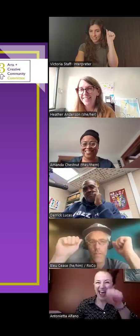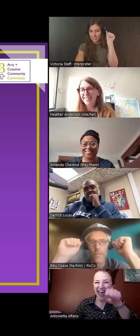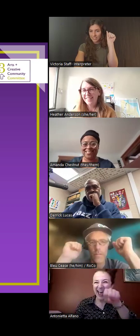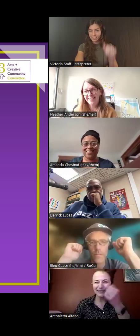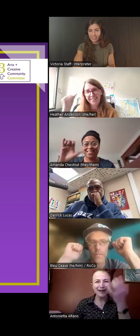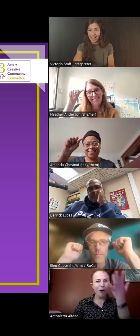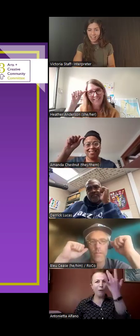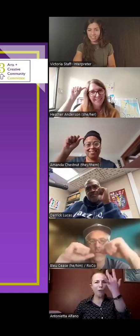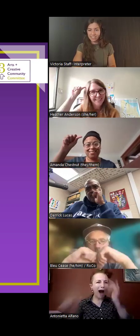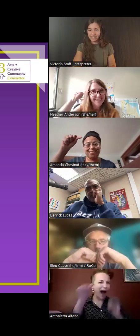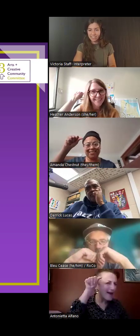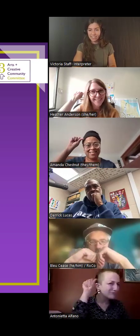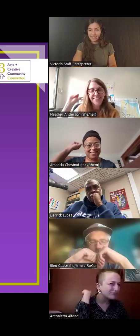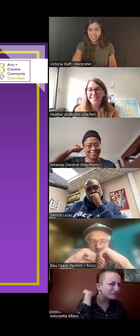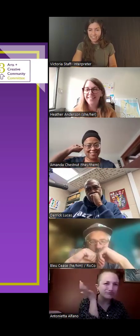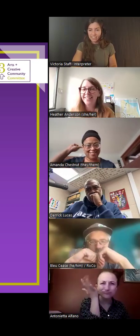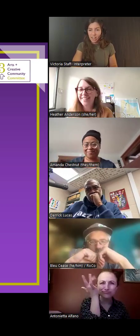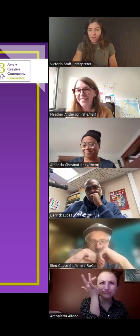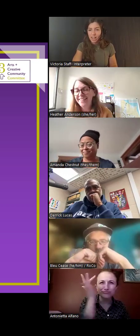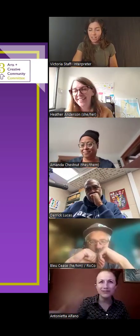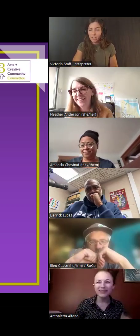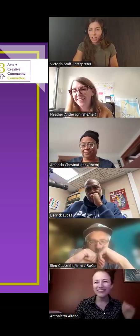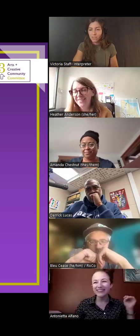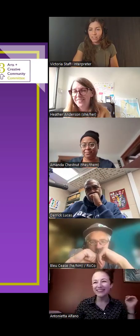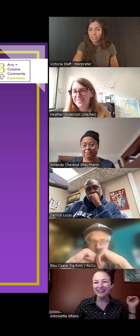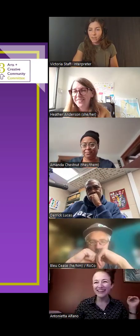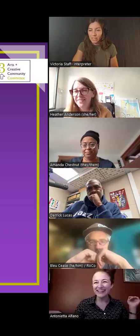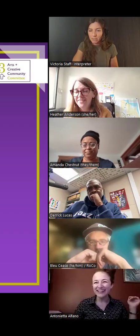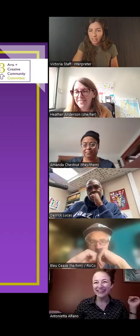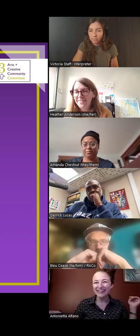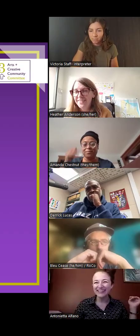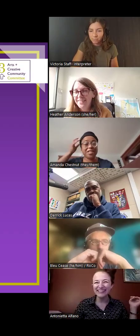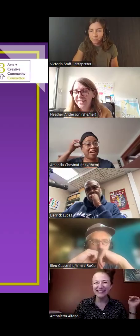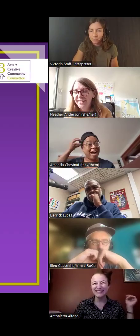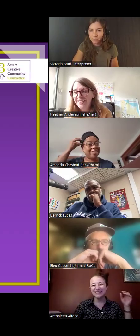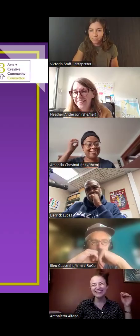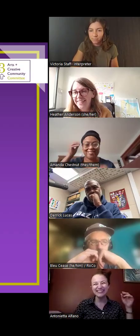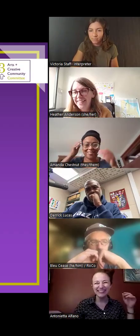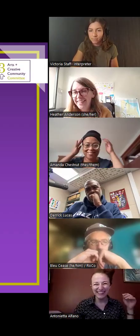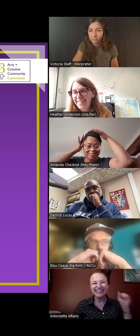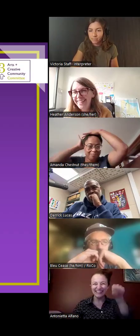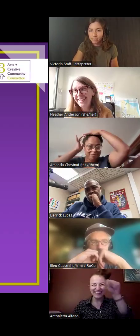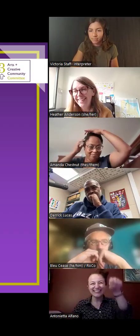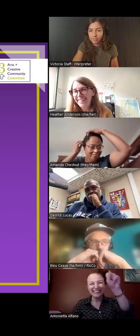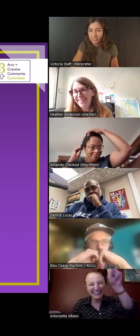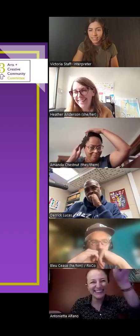Like this? Yeah. And why do you think that's my name sign?